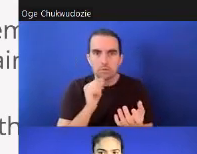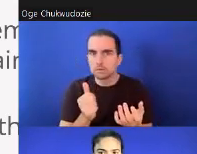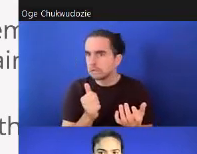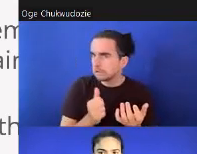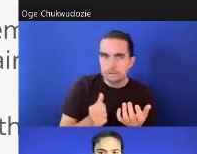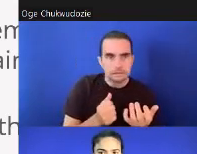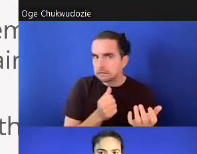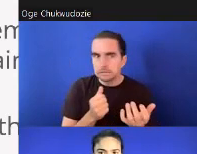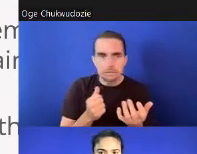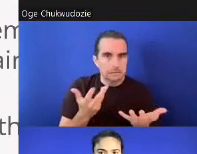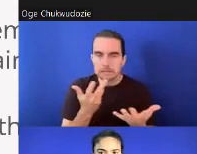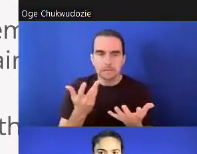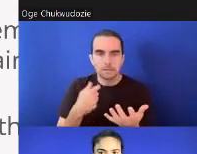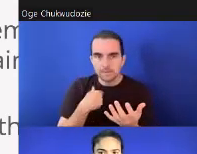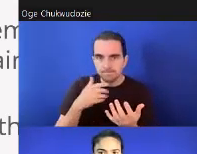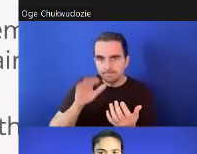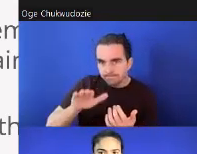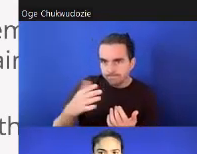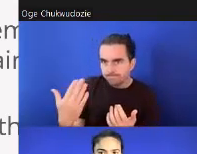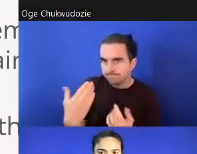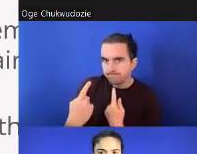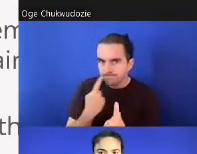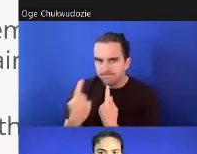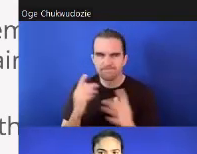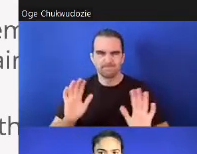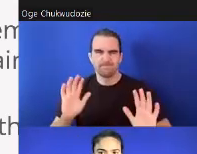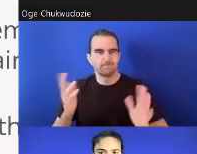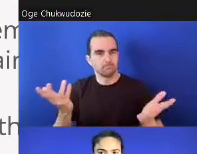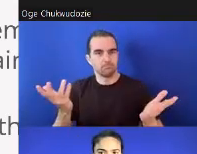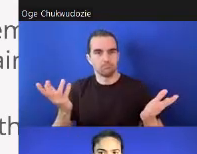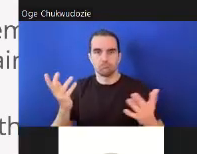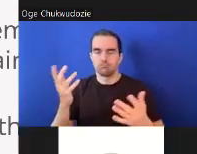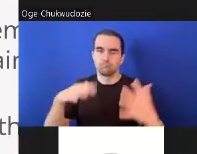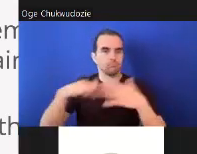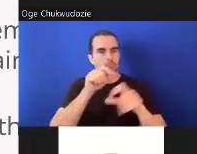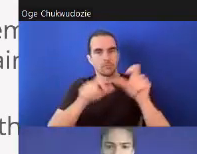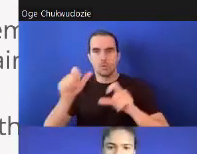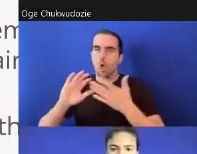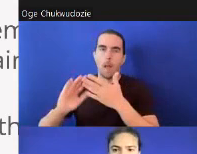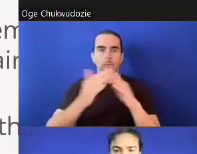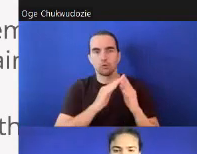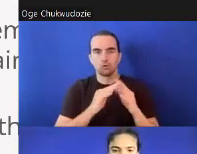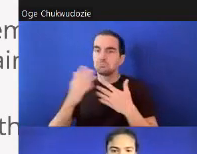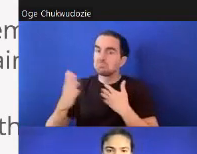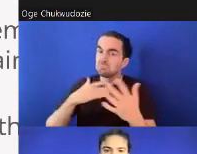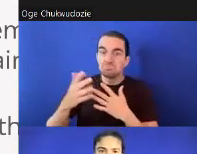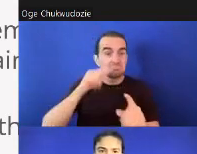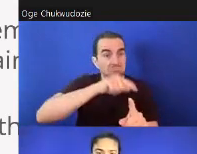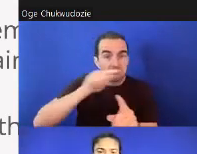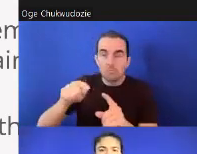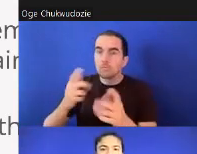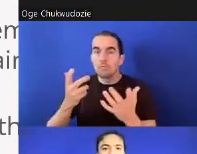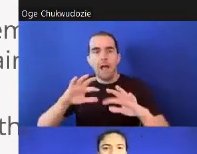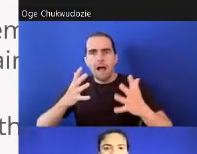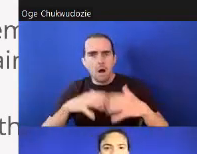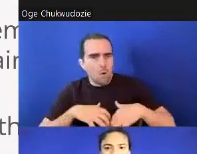community members on whether the locations for setting up our help desks, or setting up